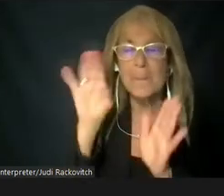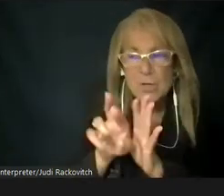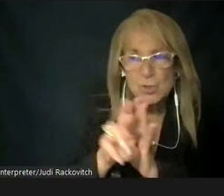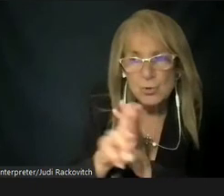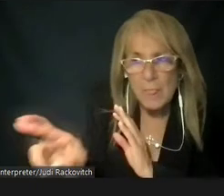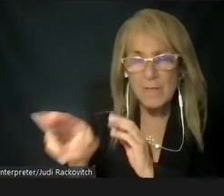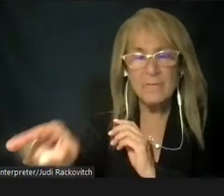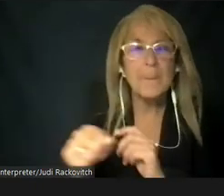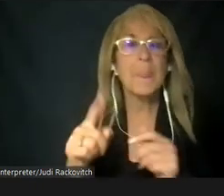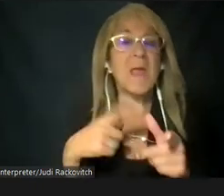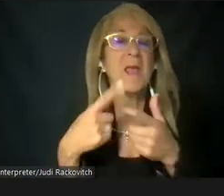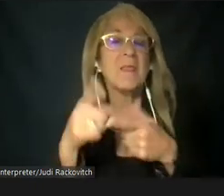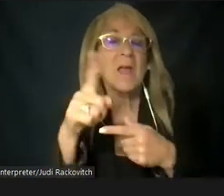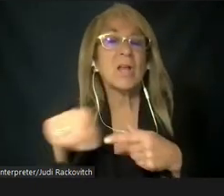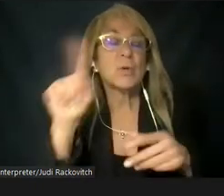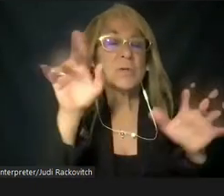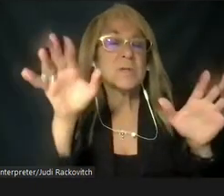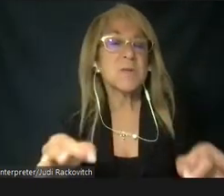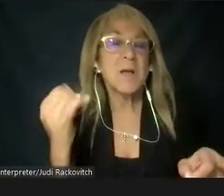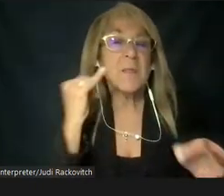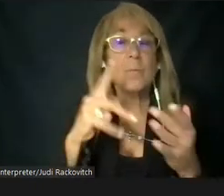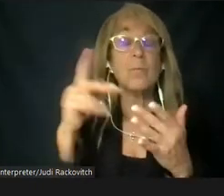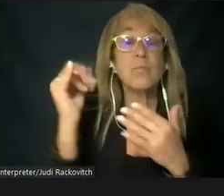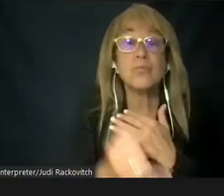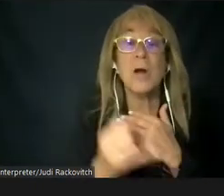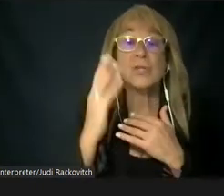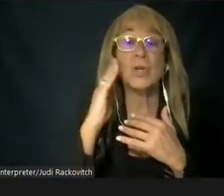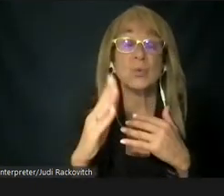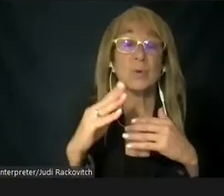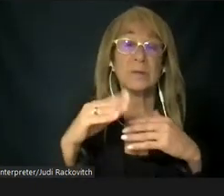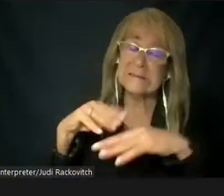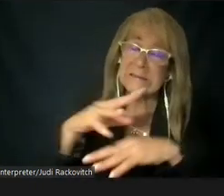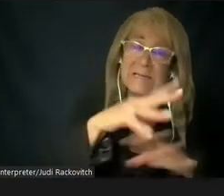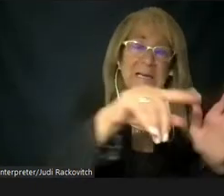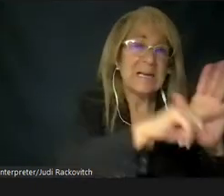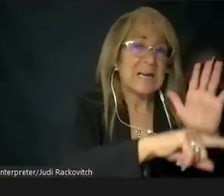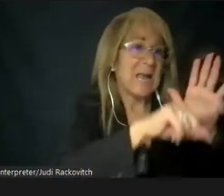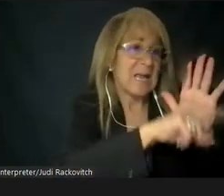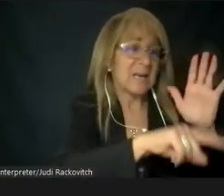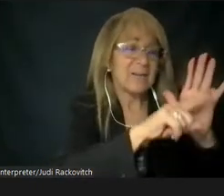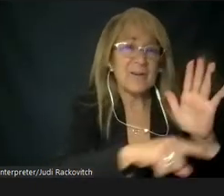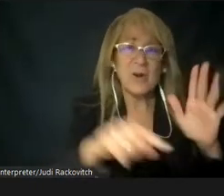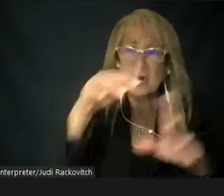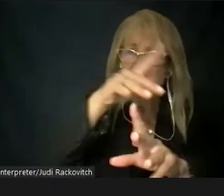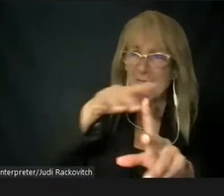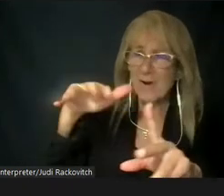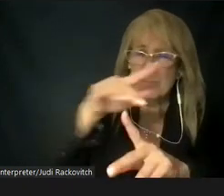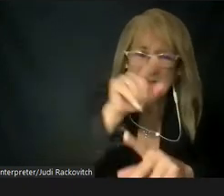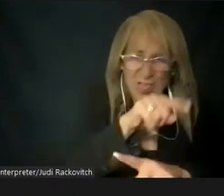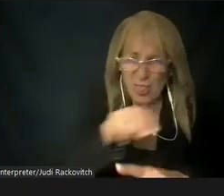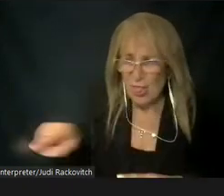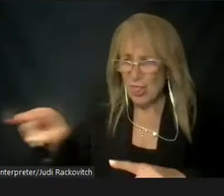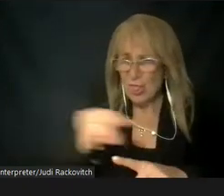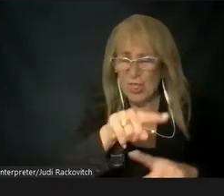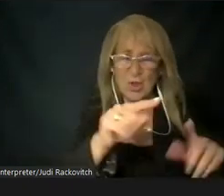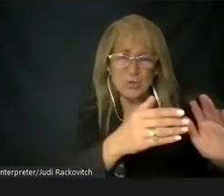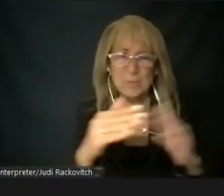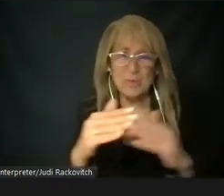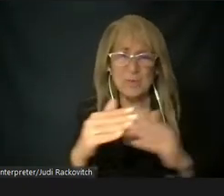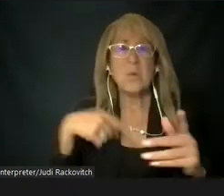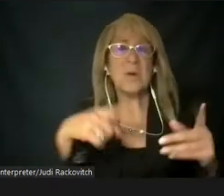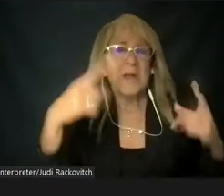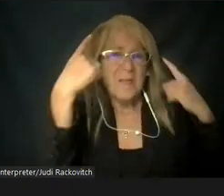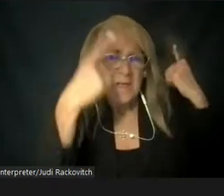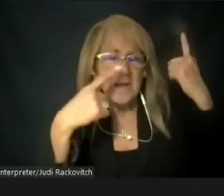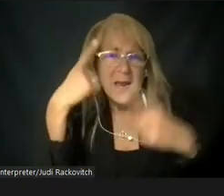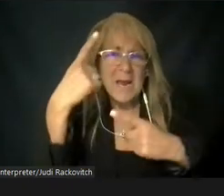We then determine whether the project would result in adverse effects on environmental justice populations or communities. We consider mitigations for those adverse